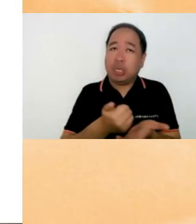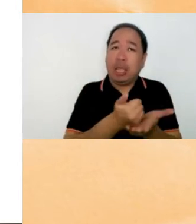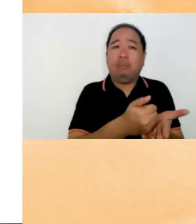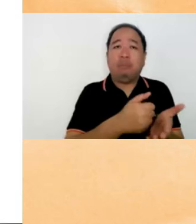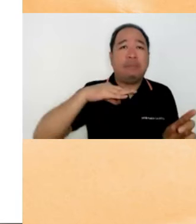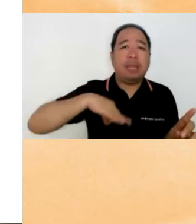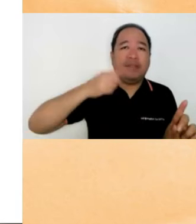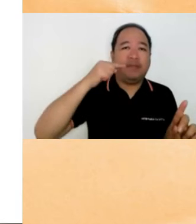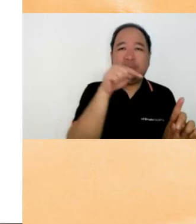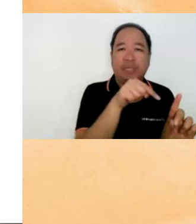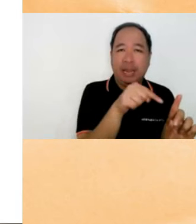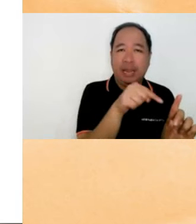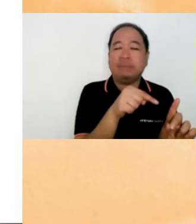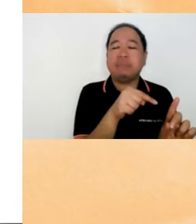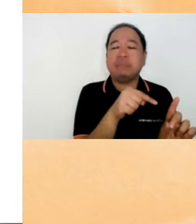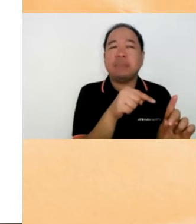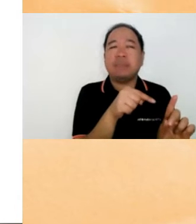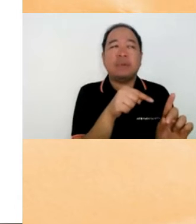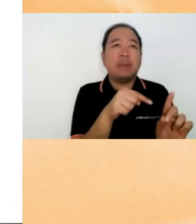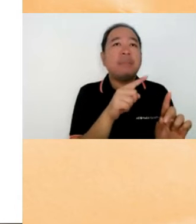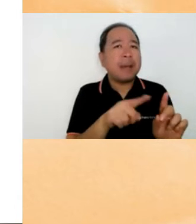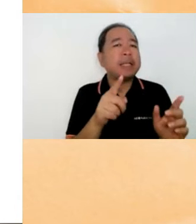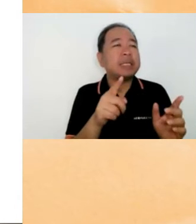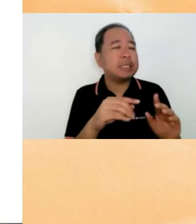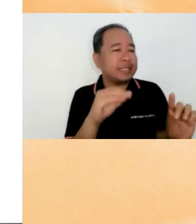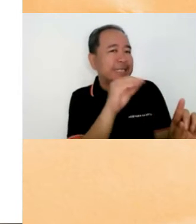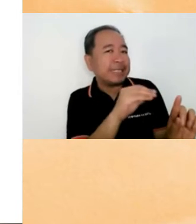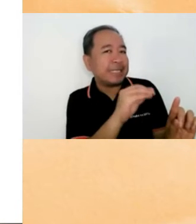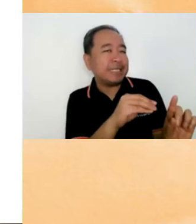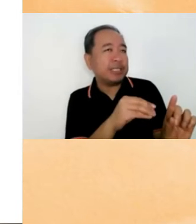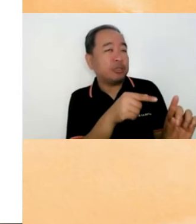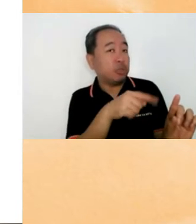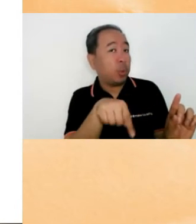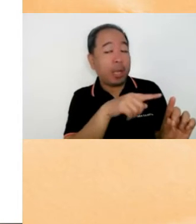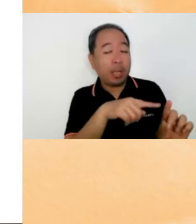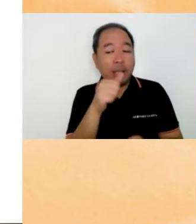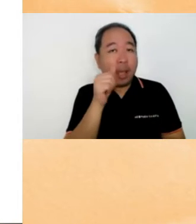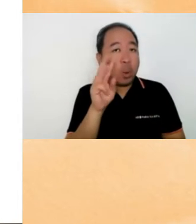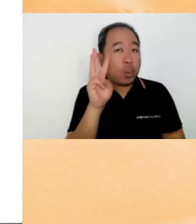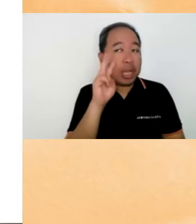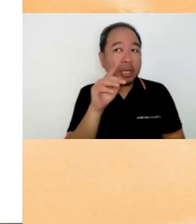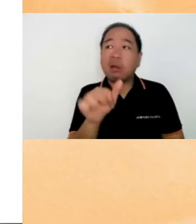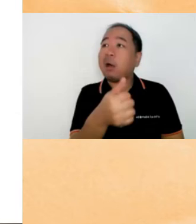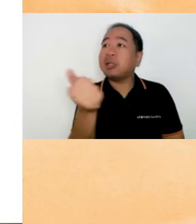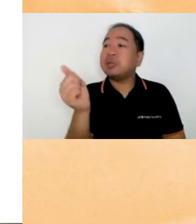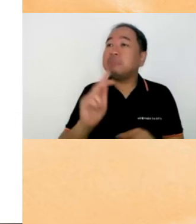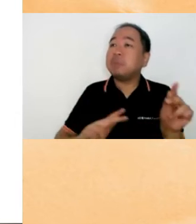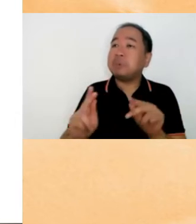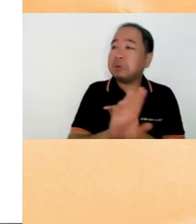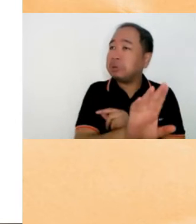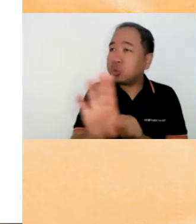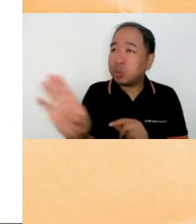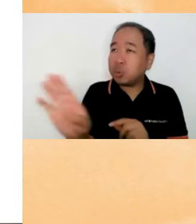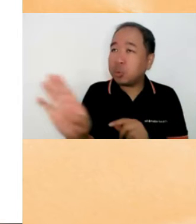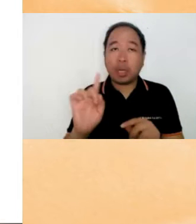values, having the child be aware of the other person and what is good for majority, doing